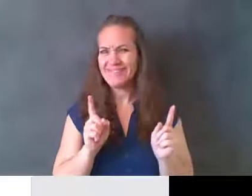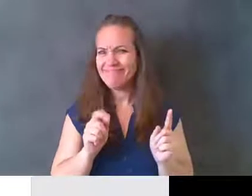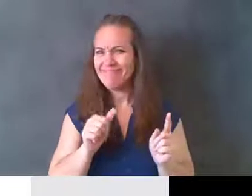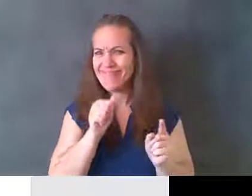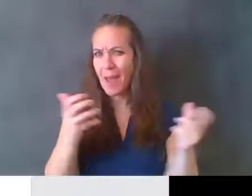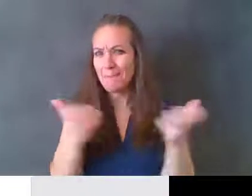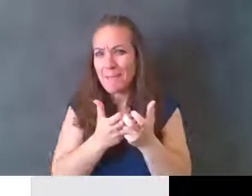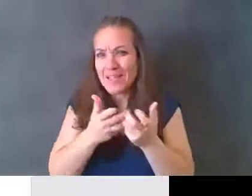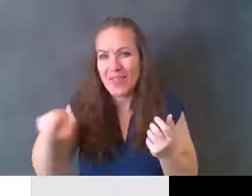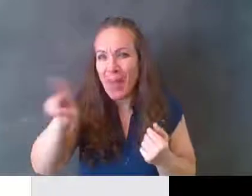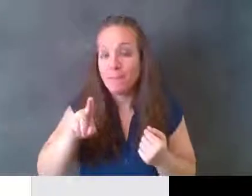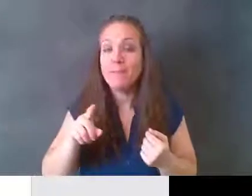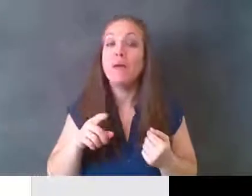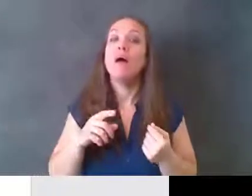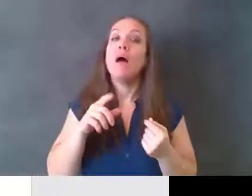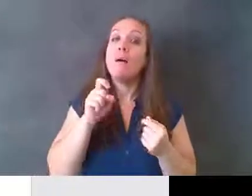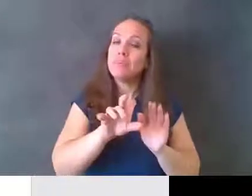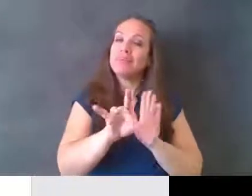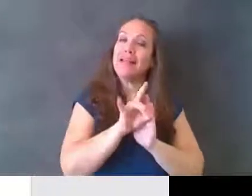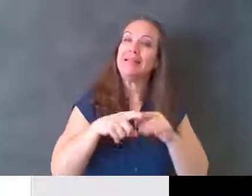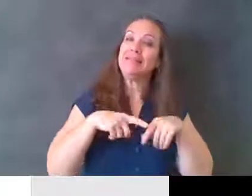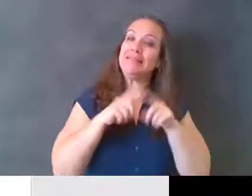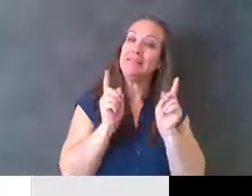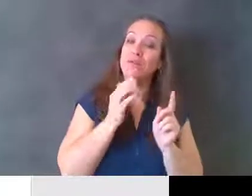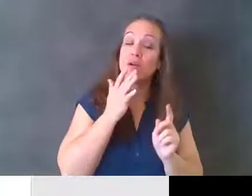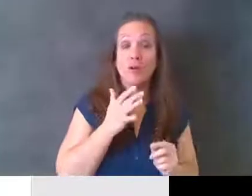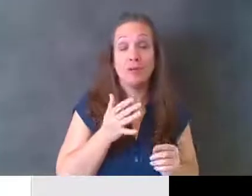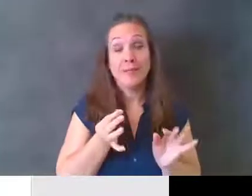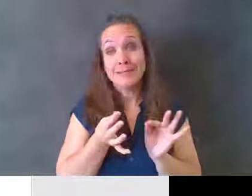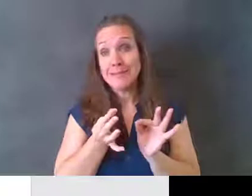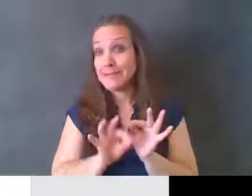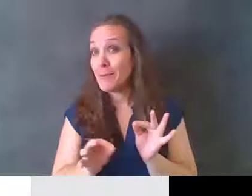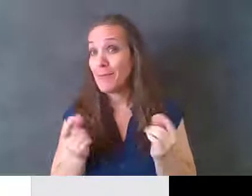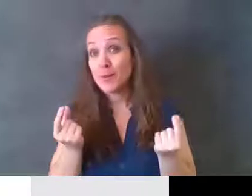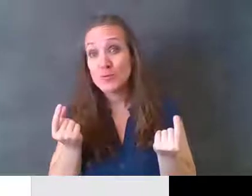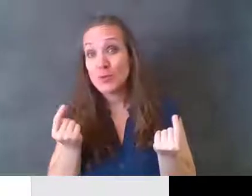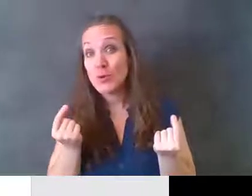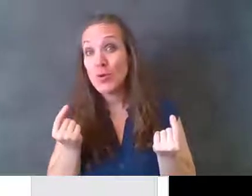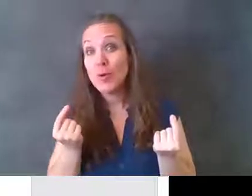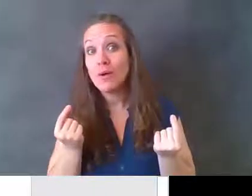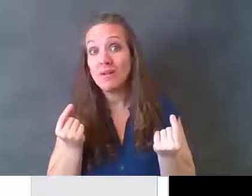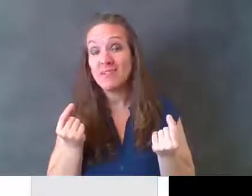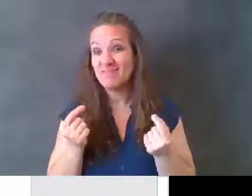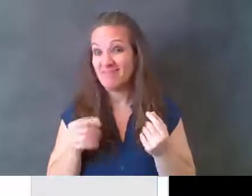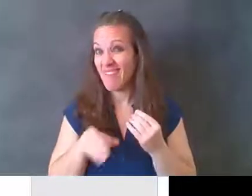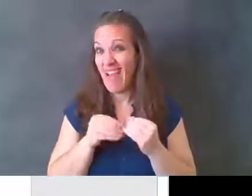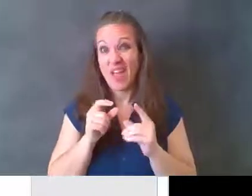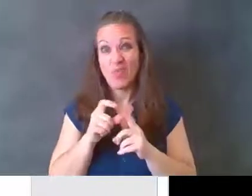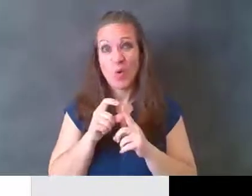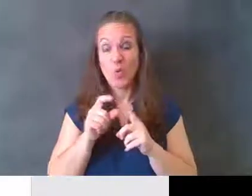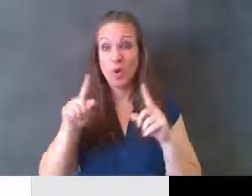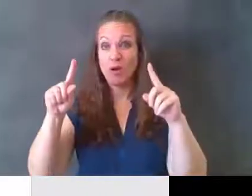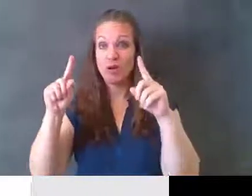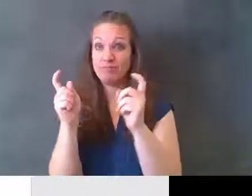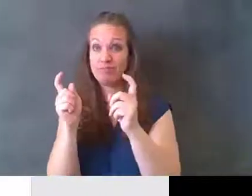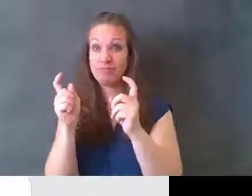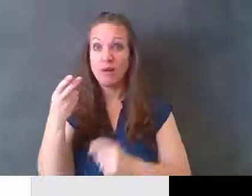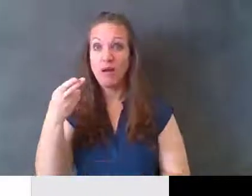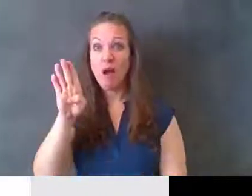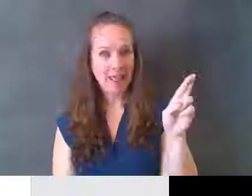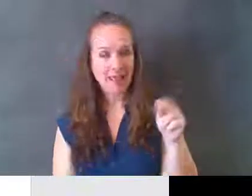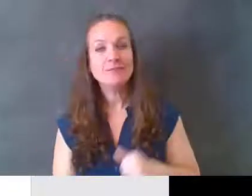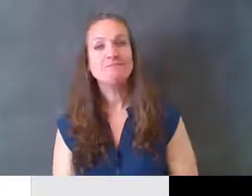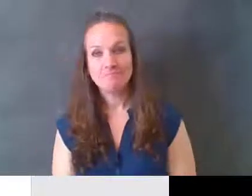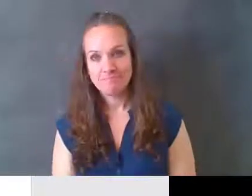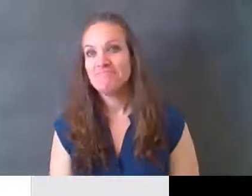just using color. A really simple solution for me is I'm just going to put the word hub in parentheses next to